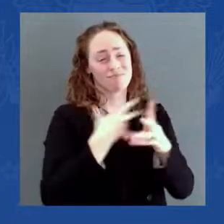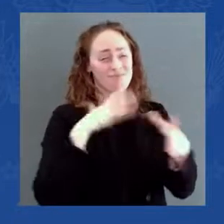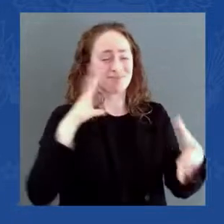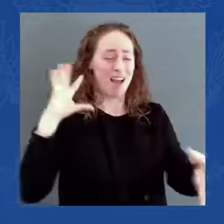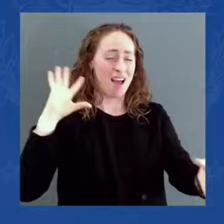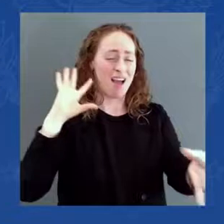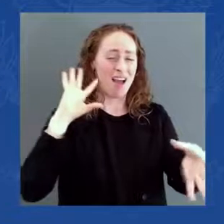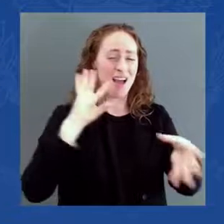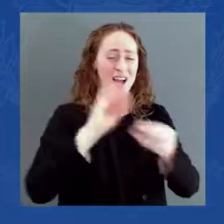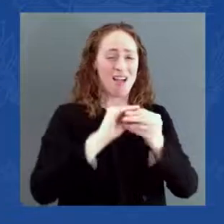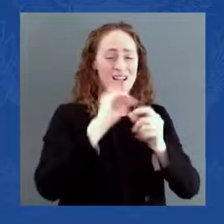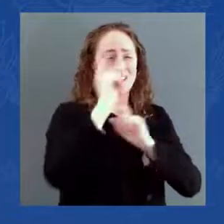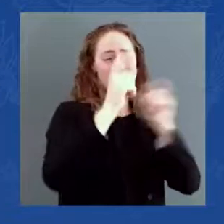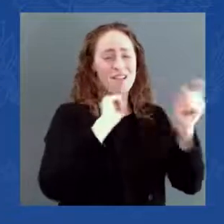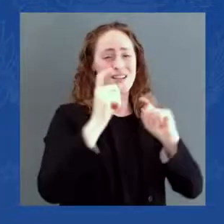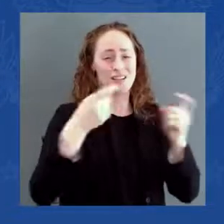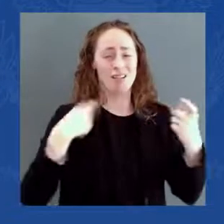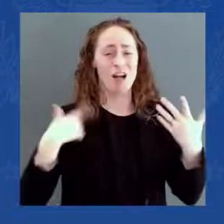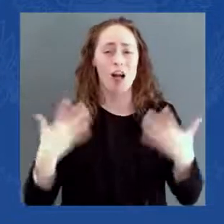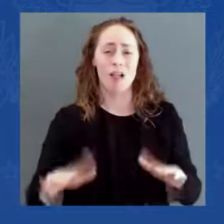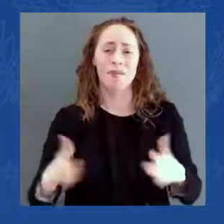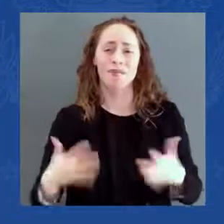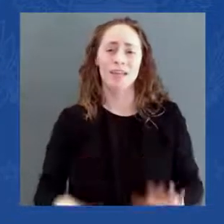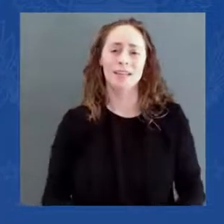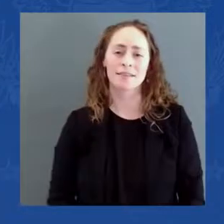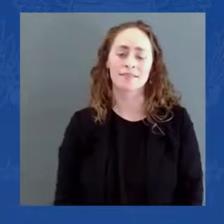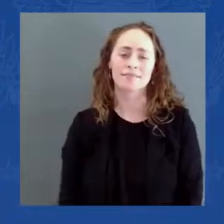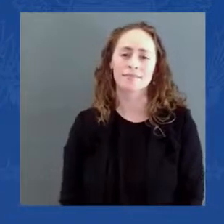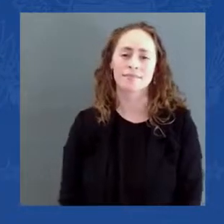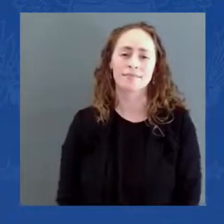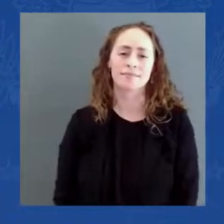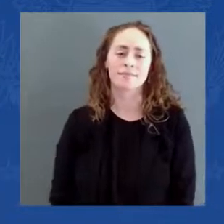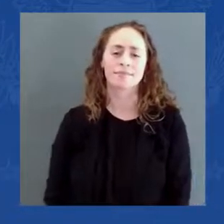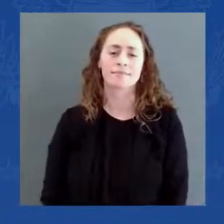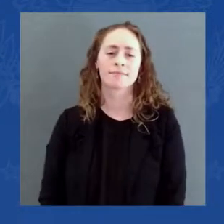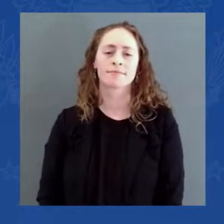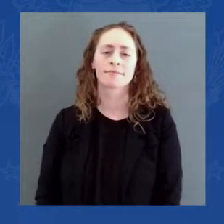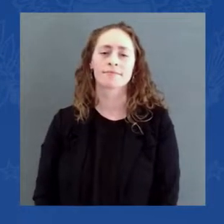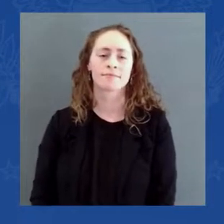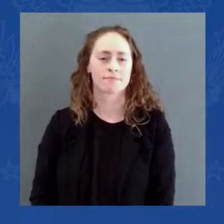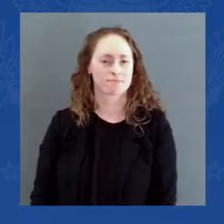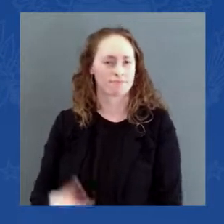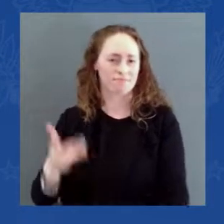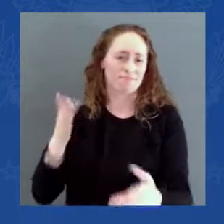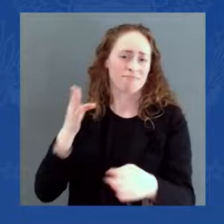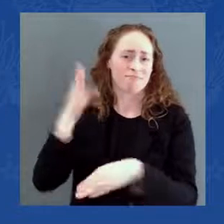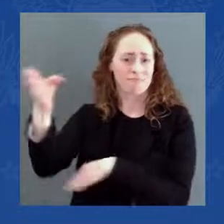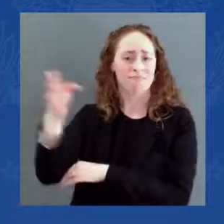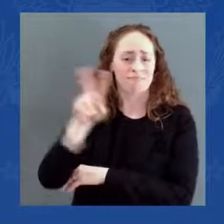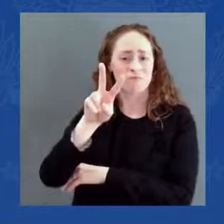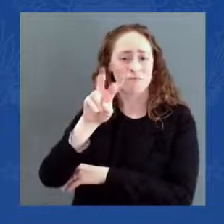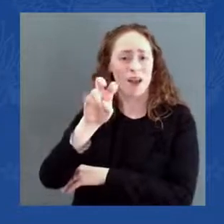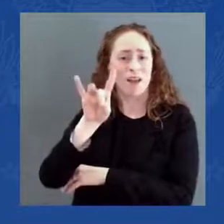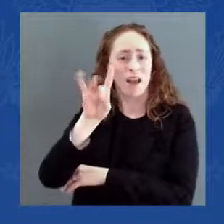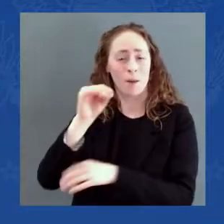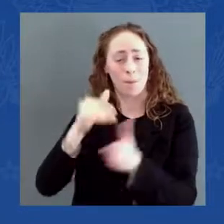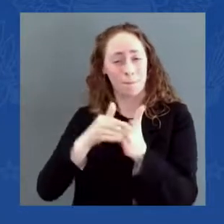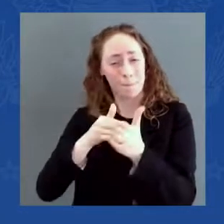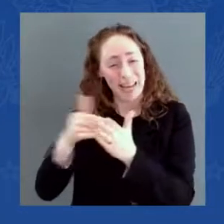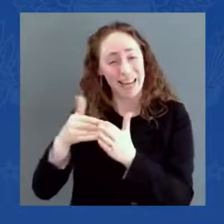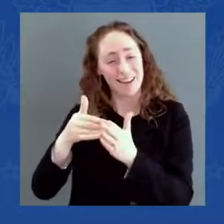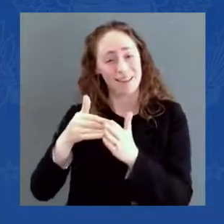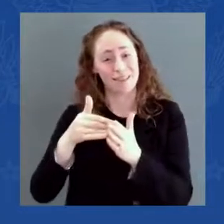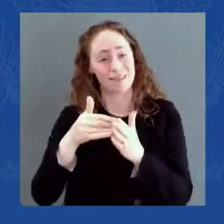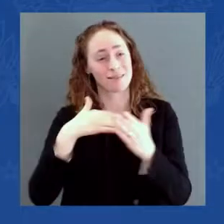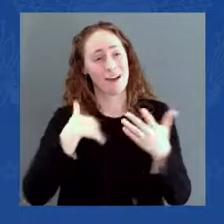Over 280 million vaccines so far to 110 countries. Including South Africa, where we delivered all the doses they